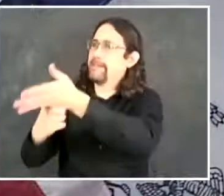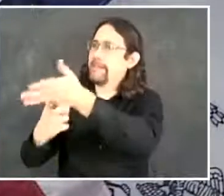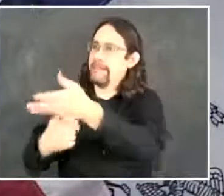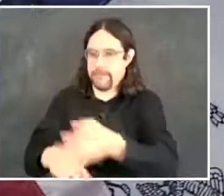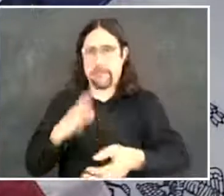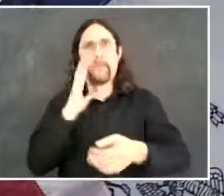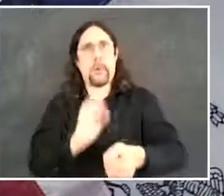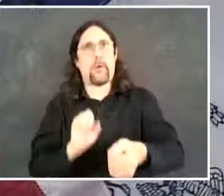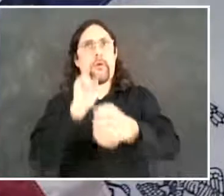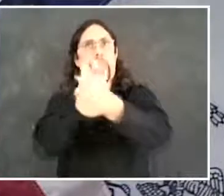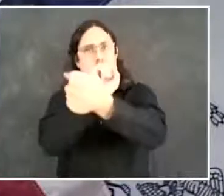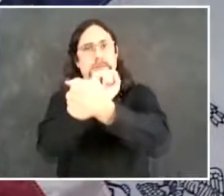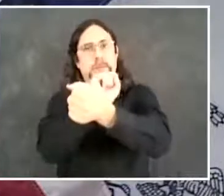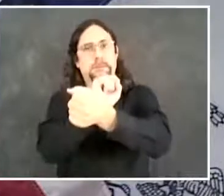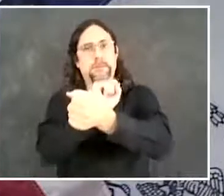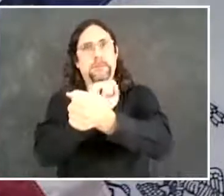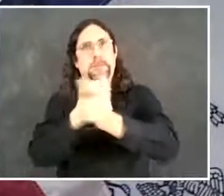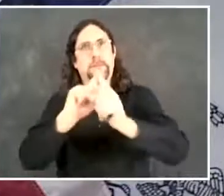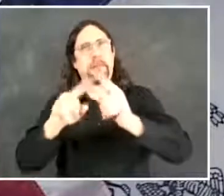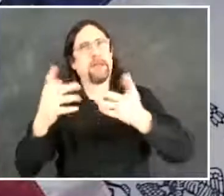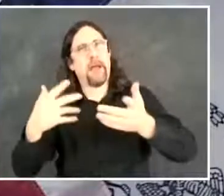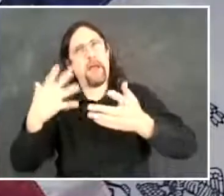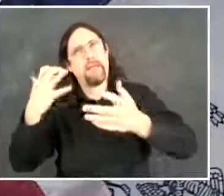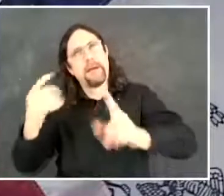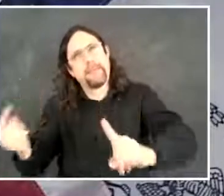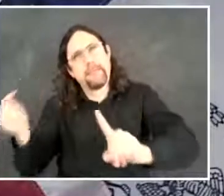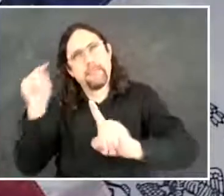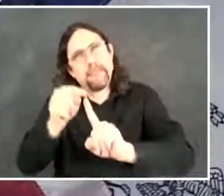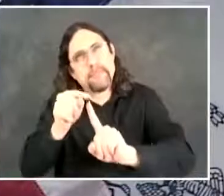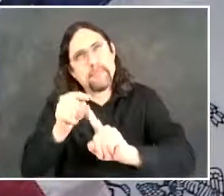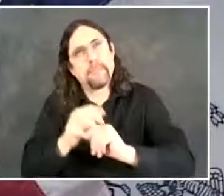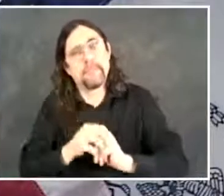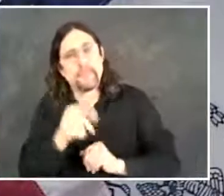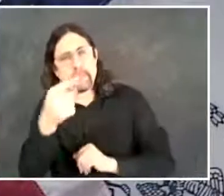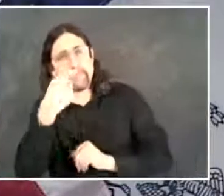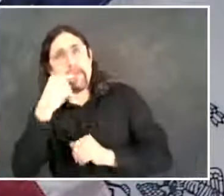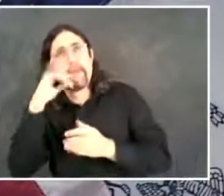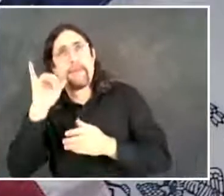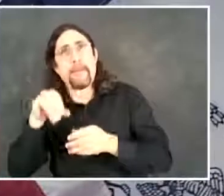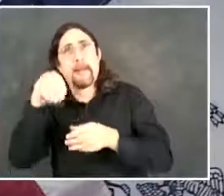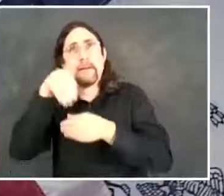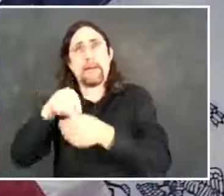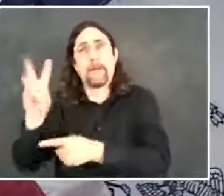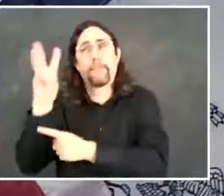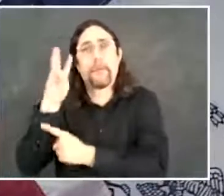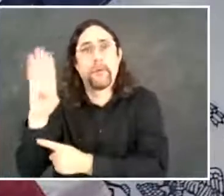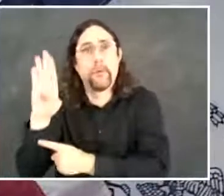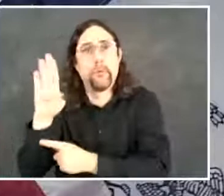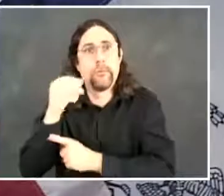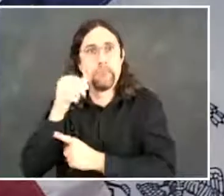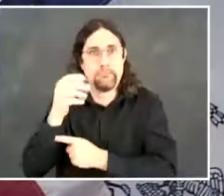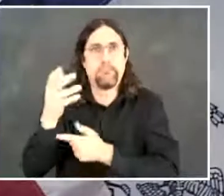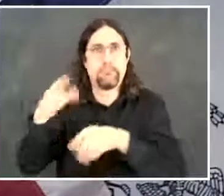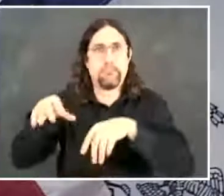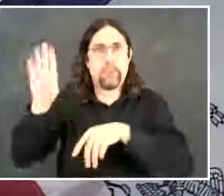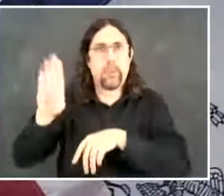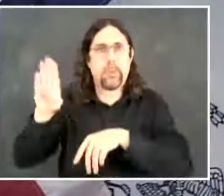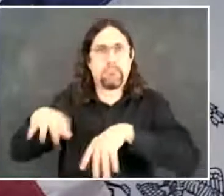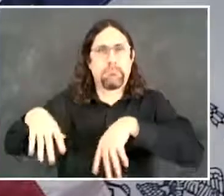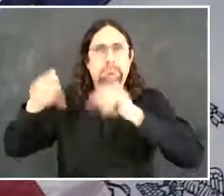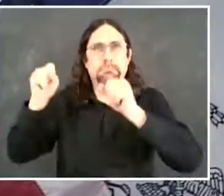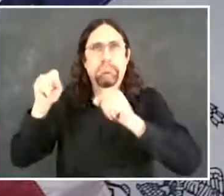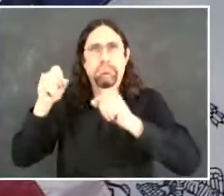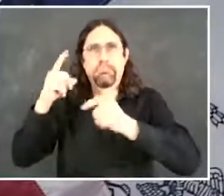are you planning to issue 100 summonses, tickets, and arrests? And secondly, Can you go over whether there's